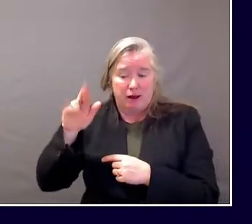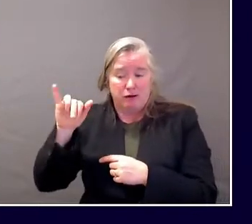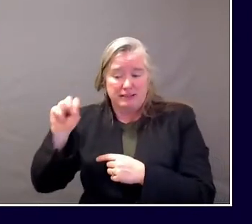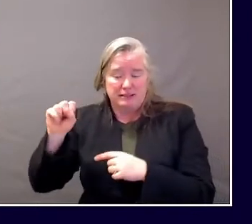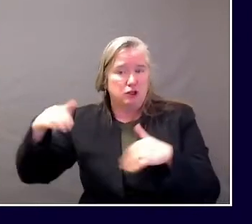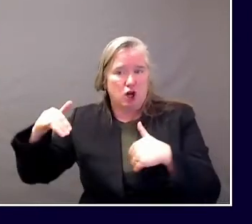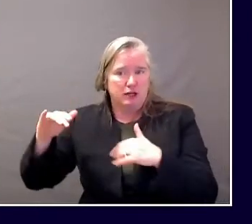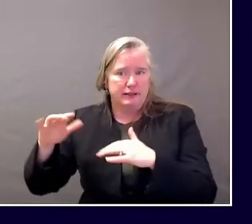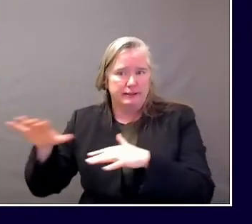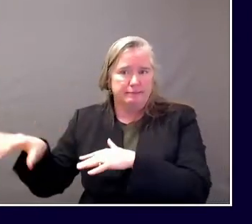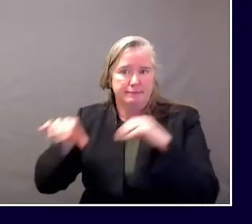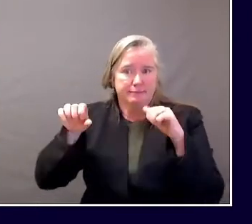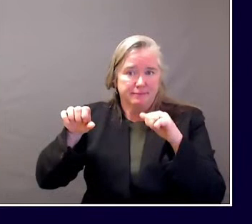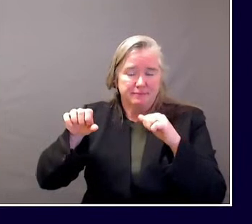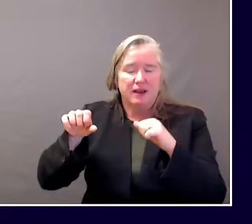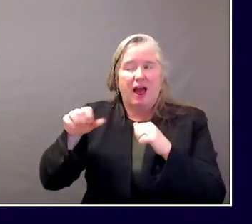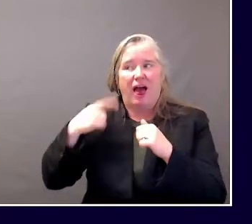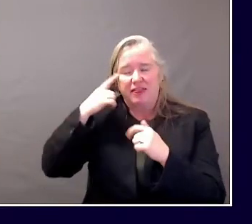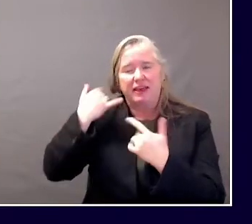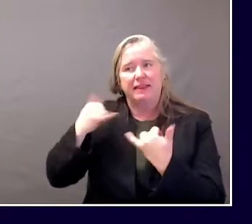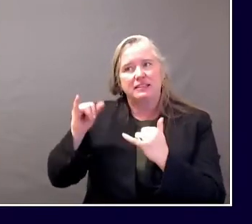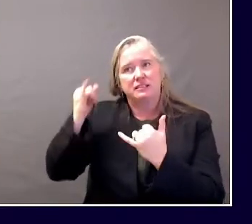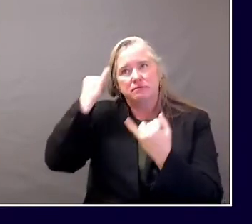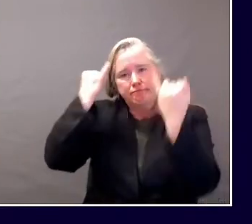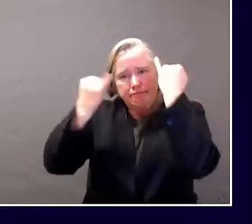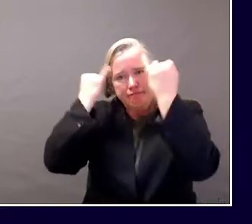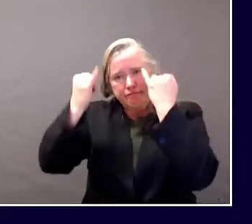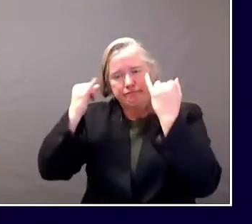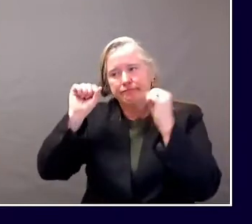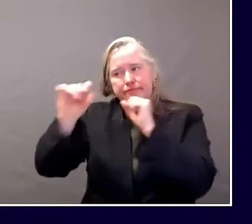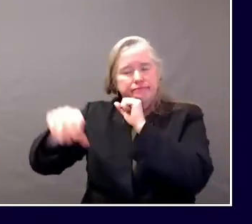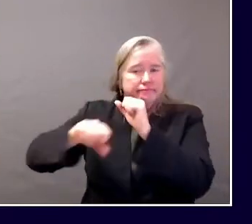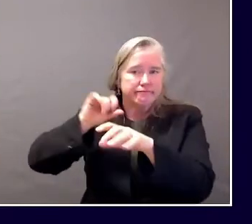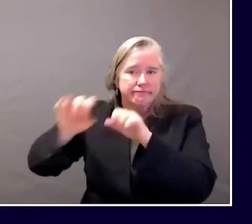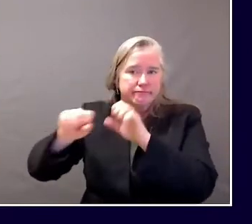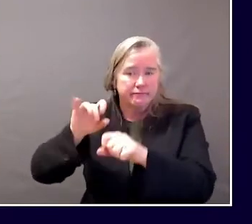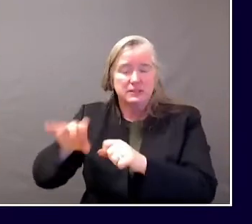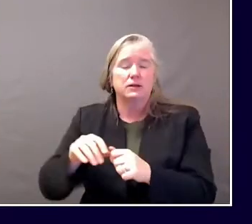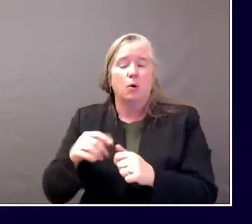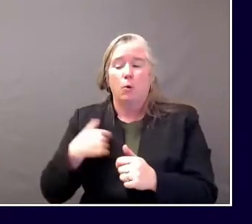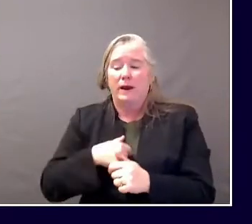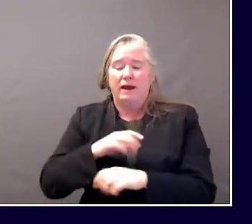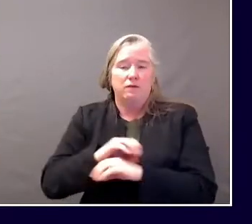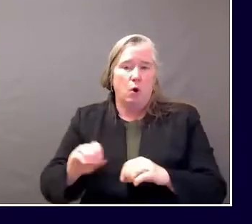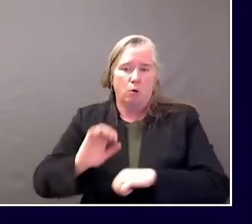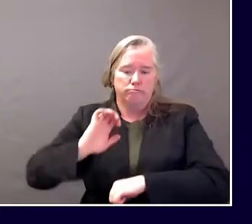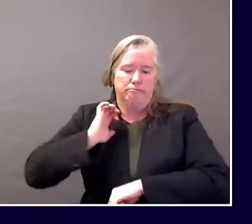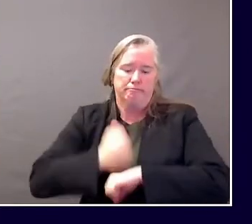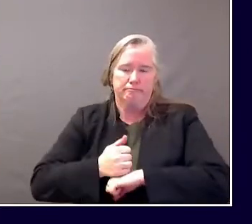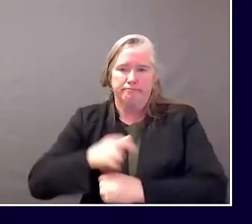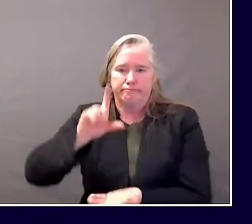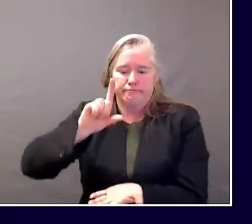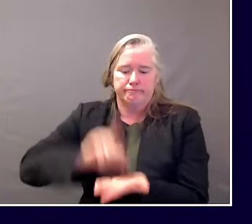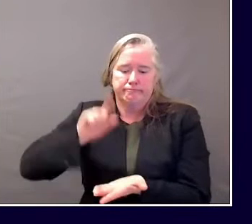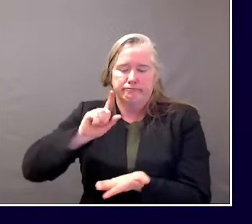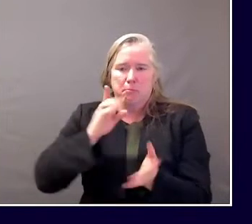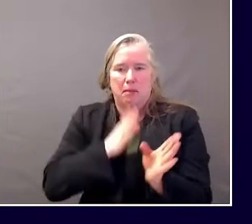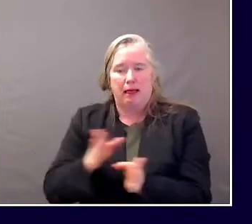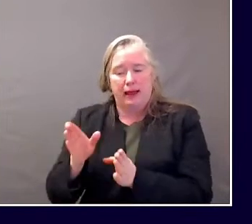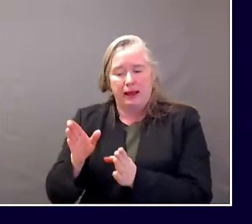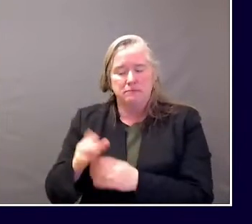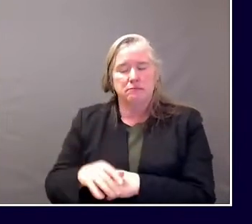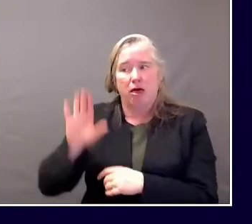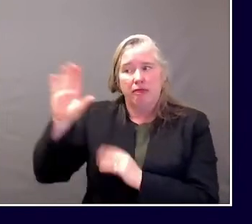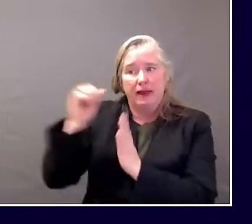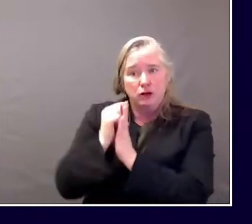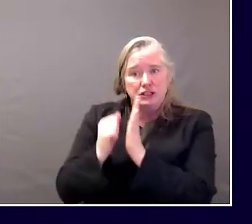now they are at the concept development phase, we haven't received any firm plans about what they propose or what is high on their